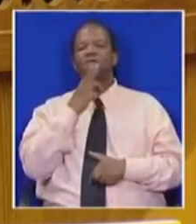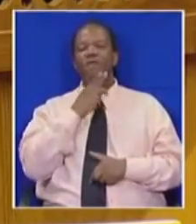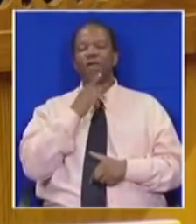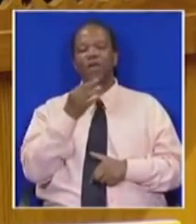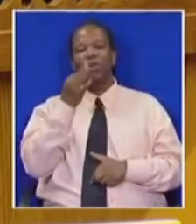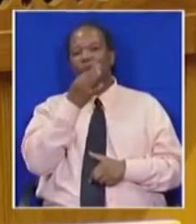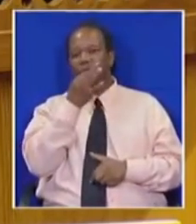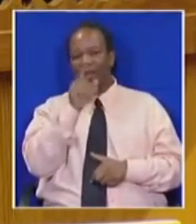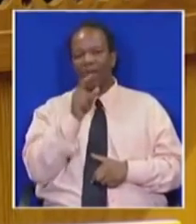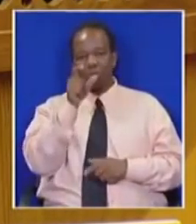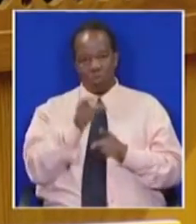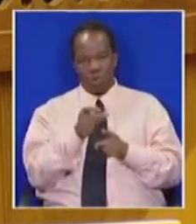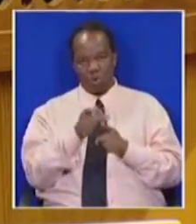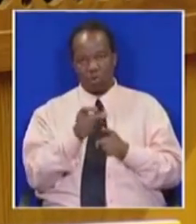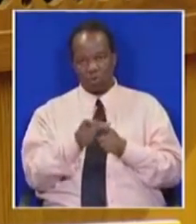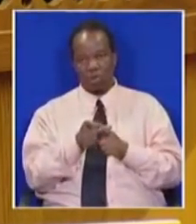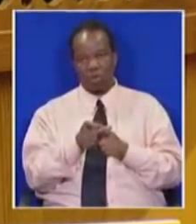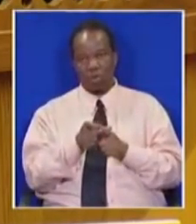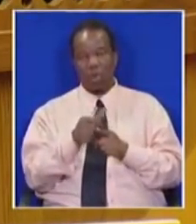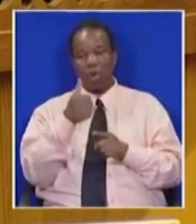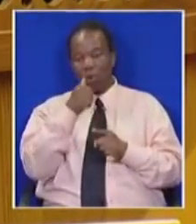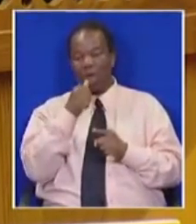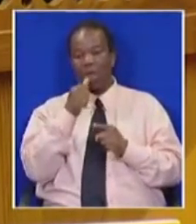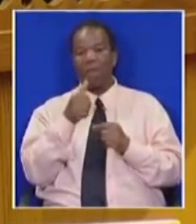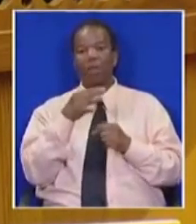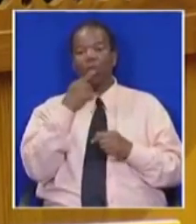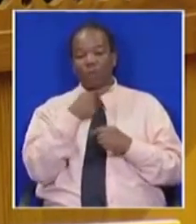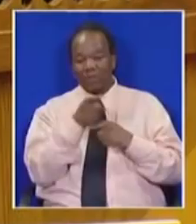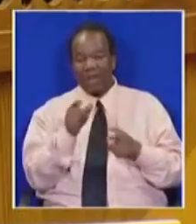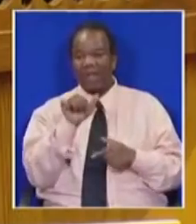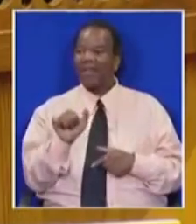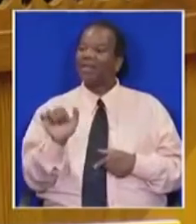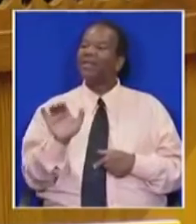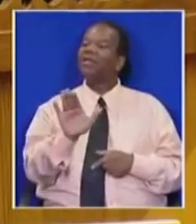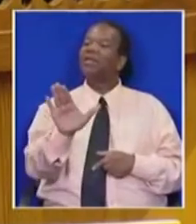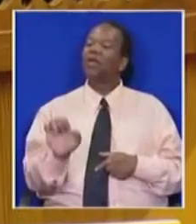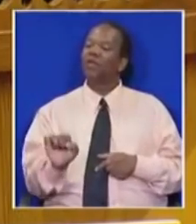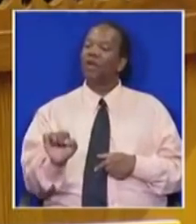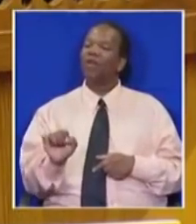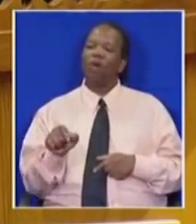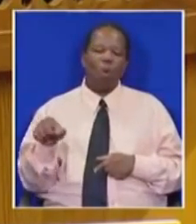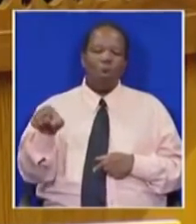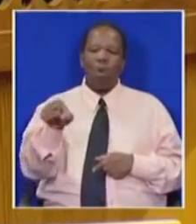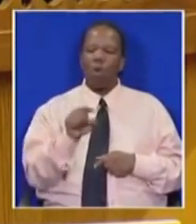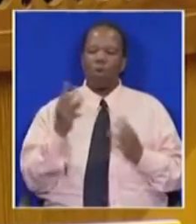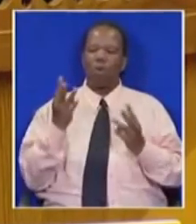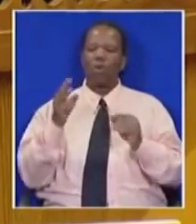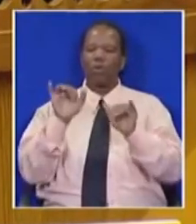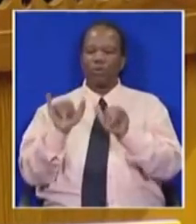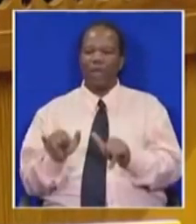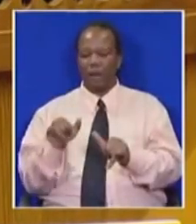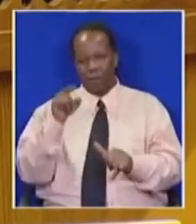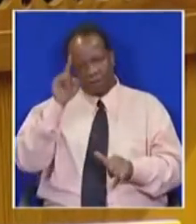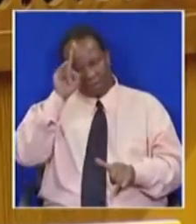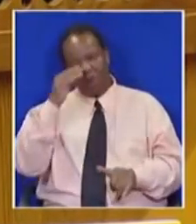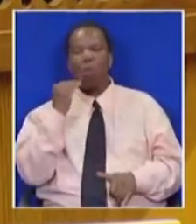words of the opening pages that South Africa belongs to all who live in it, black and white. Bold